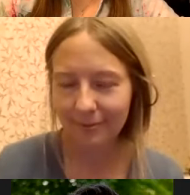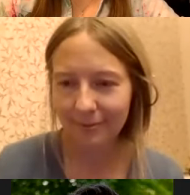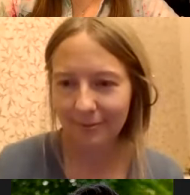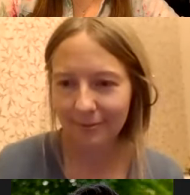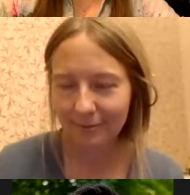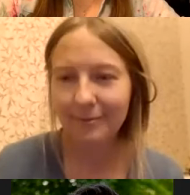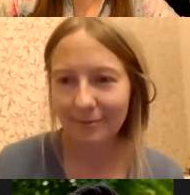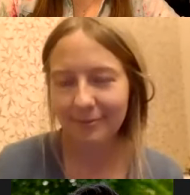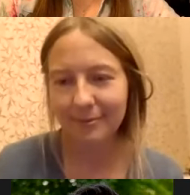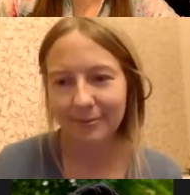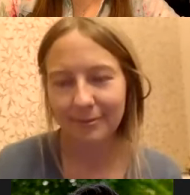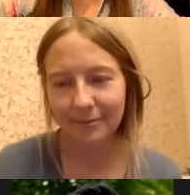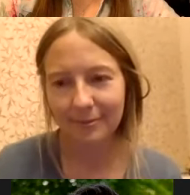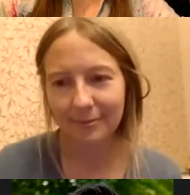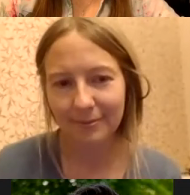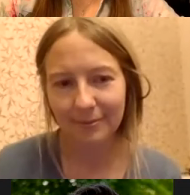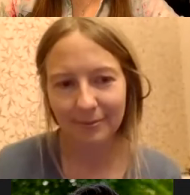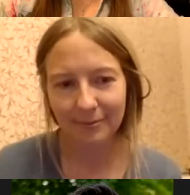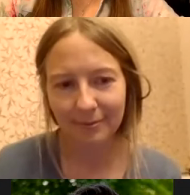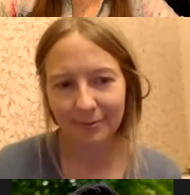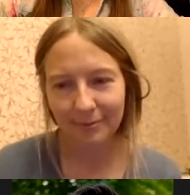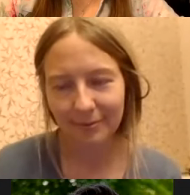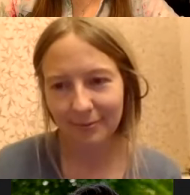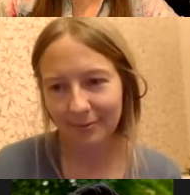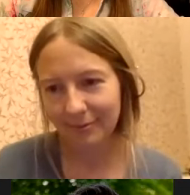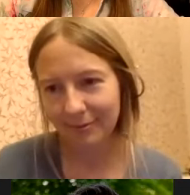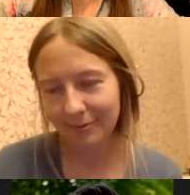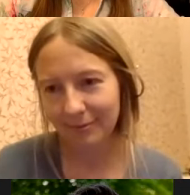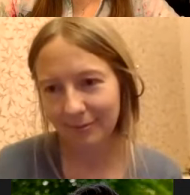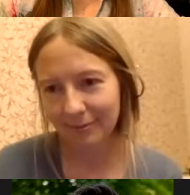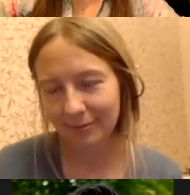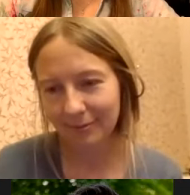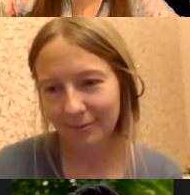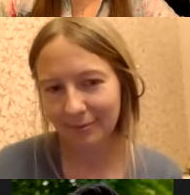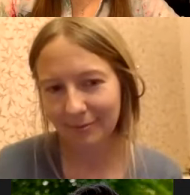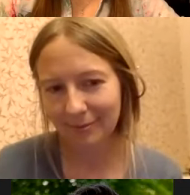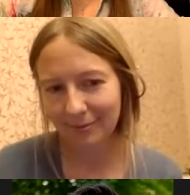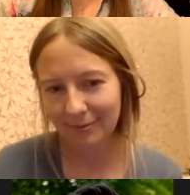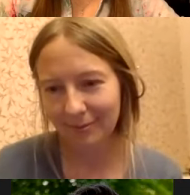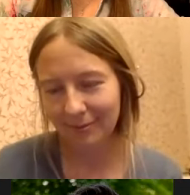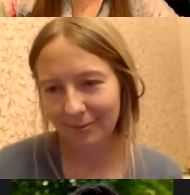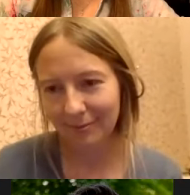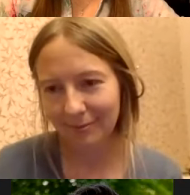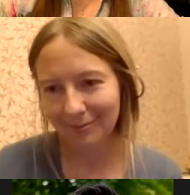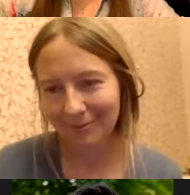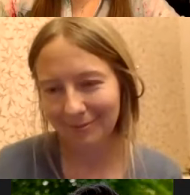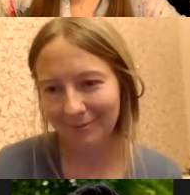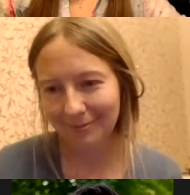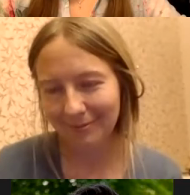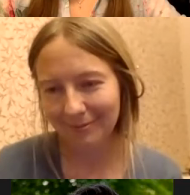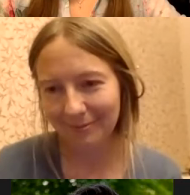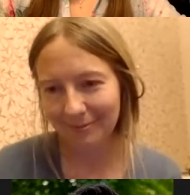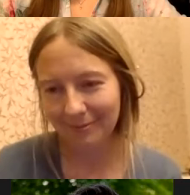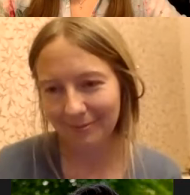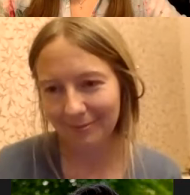we're trying to do. And unlike rods, so the rods are only one type of rods, and the cone photoreceptors, they're in